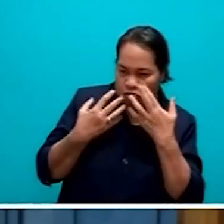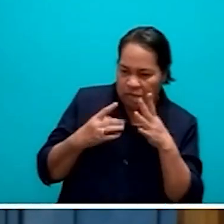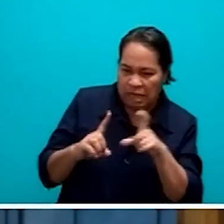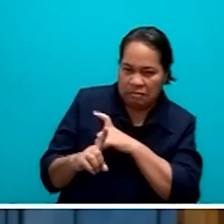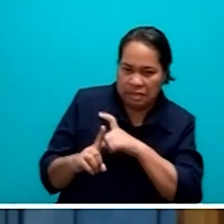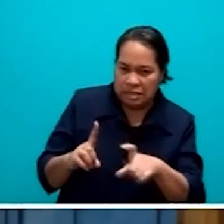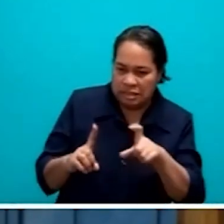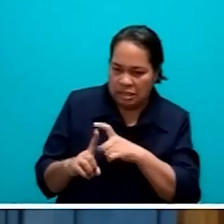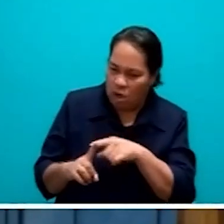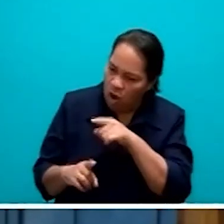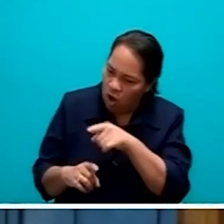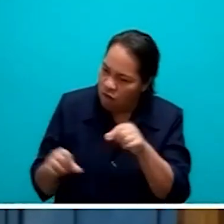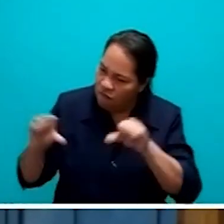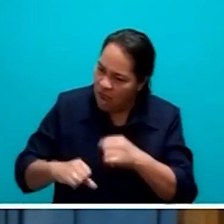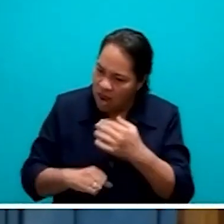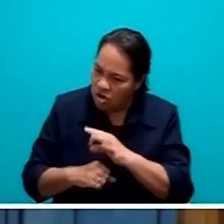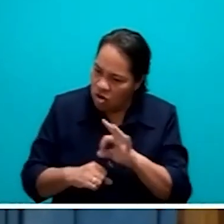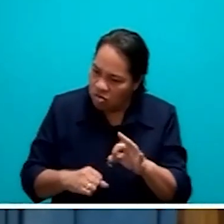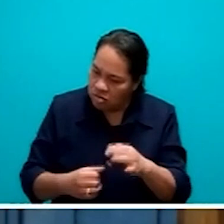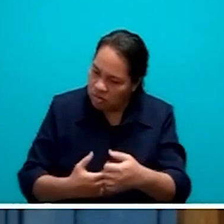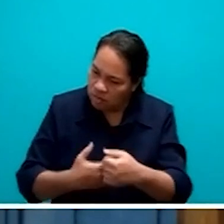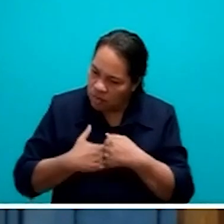to safeguard the interest of the students of the